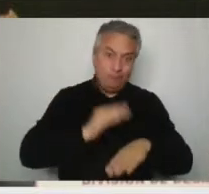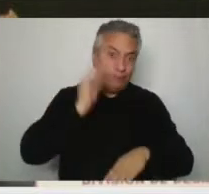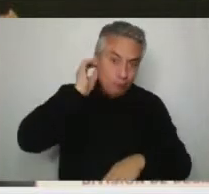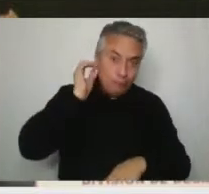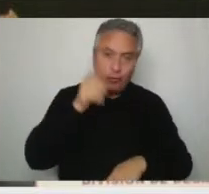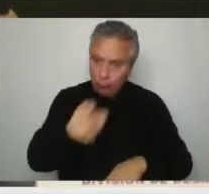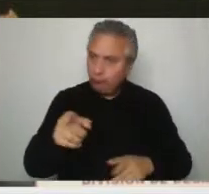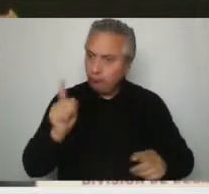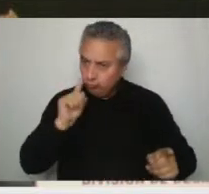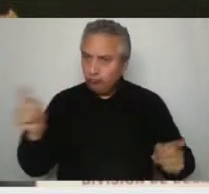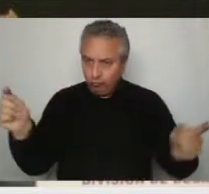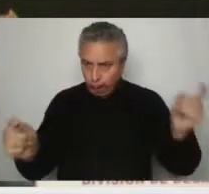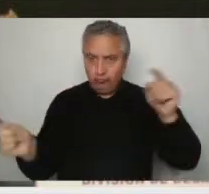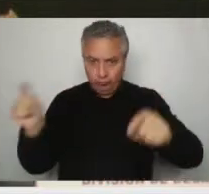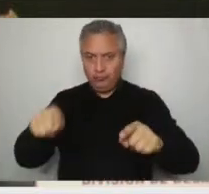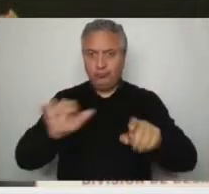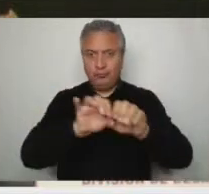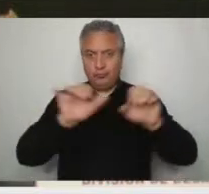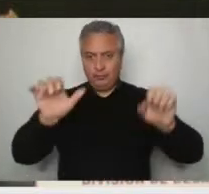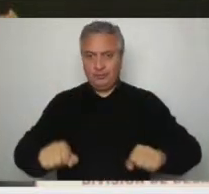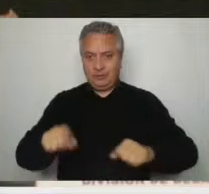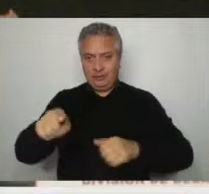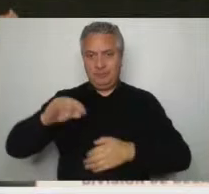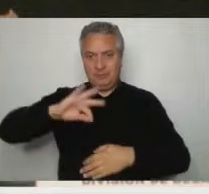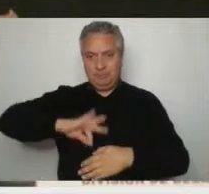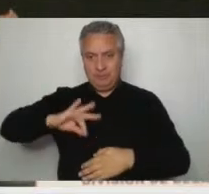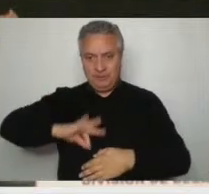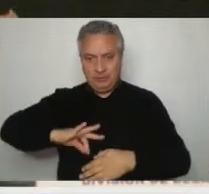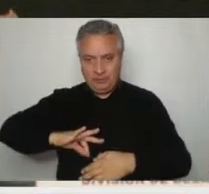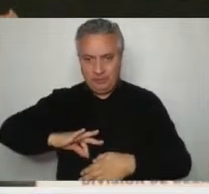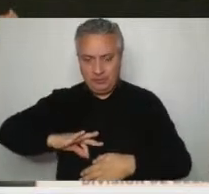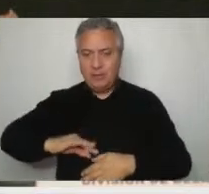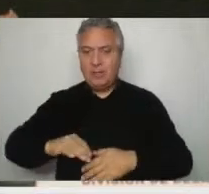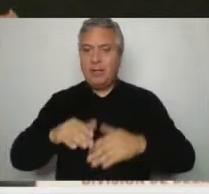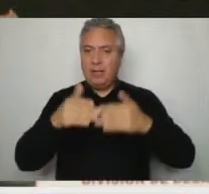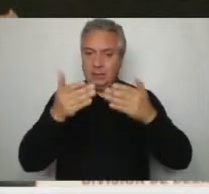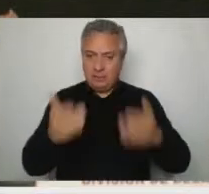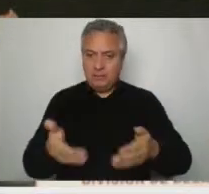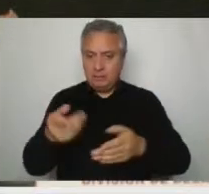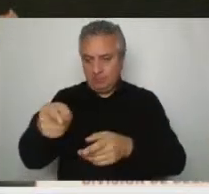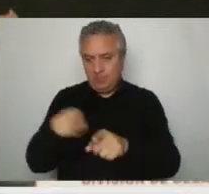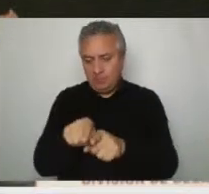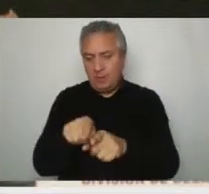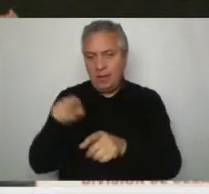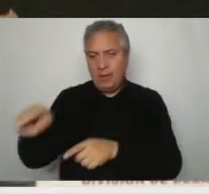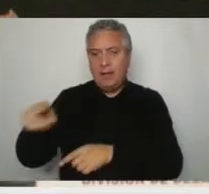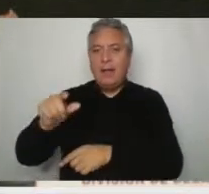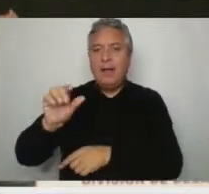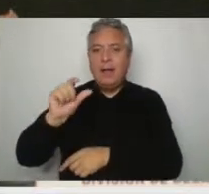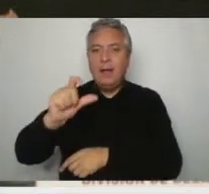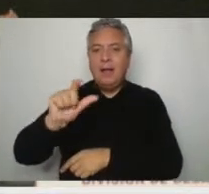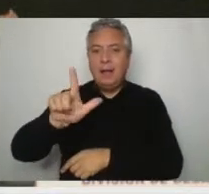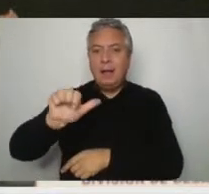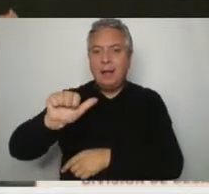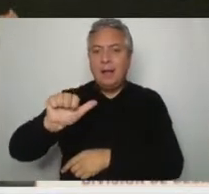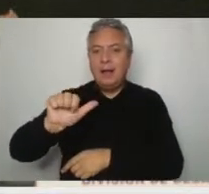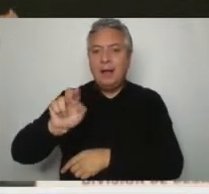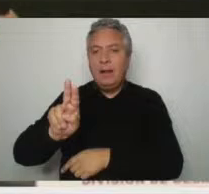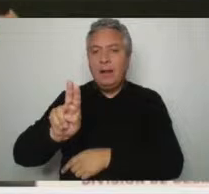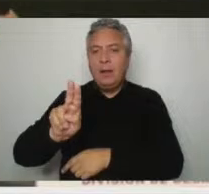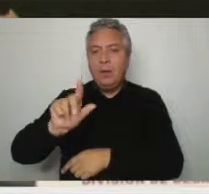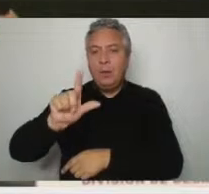the presentations by various panelists. First of all, we will hear from Claudia Robles,